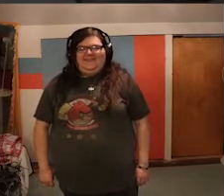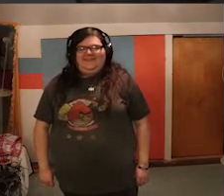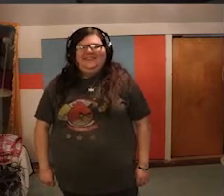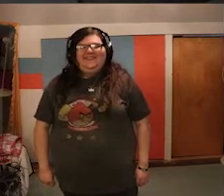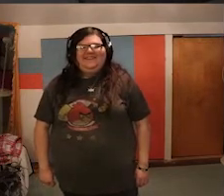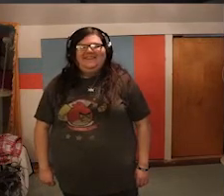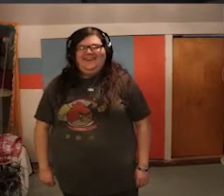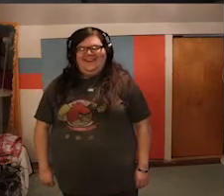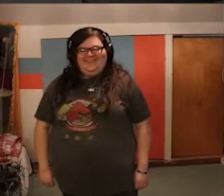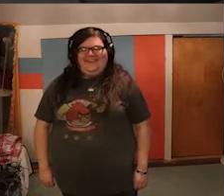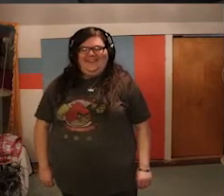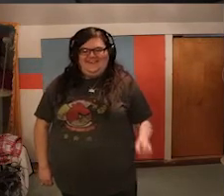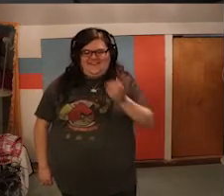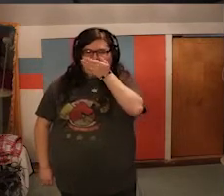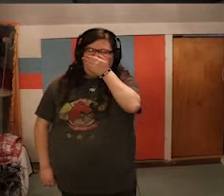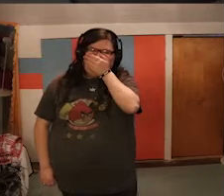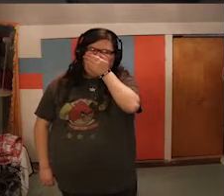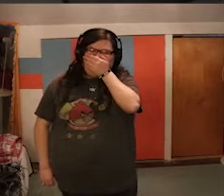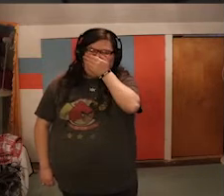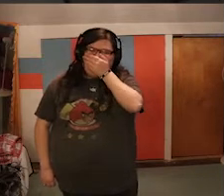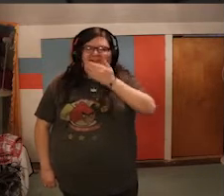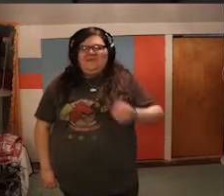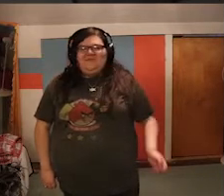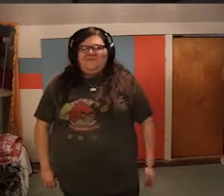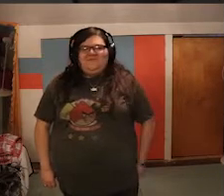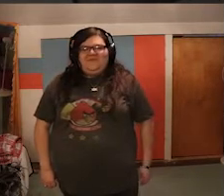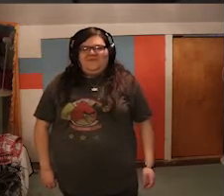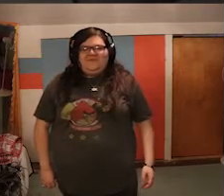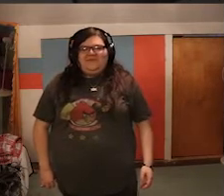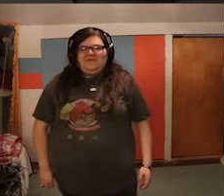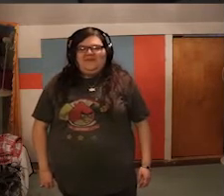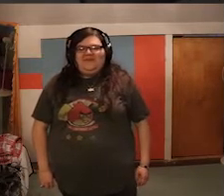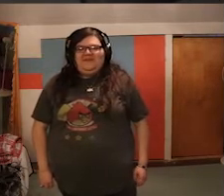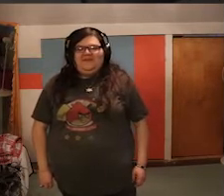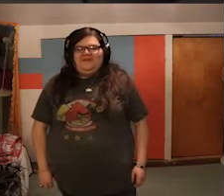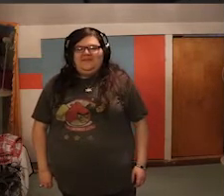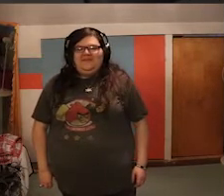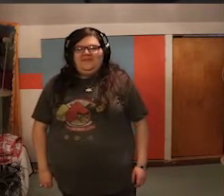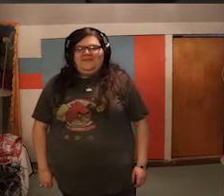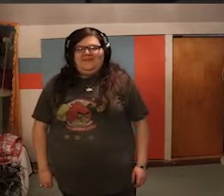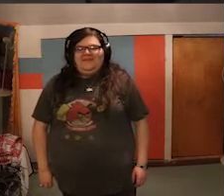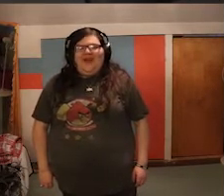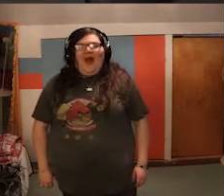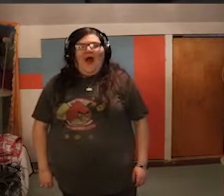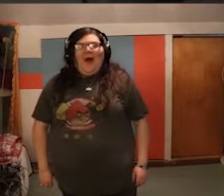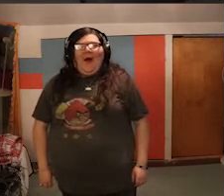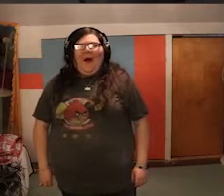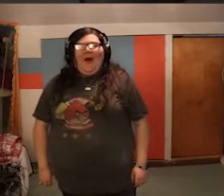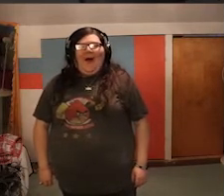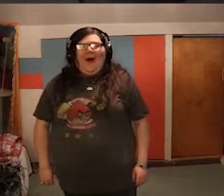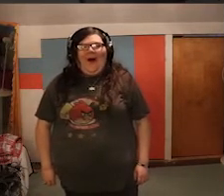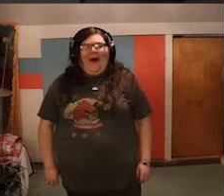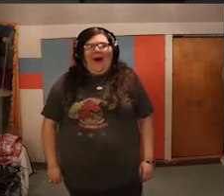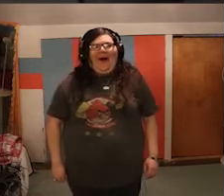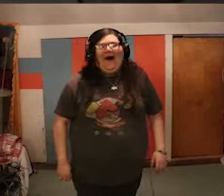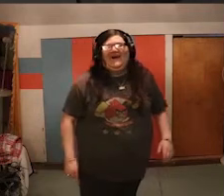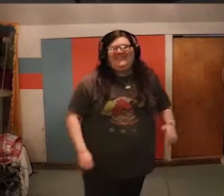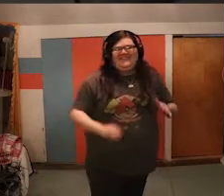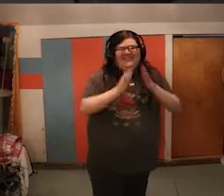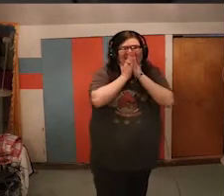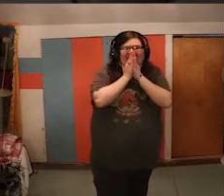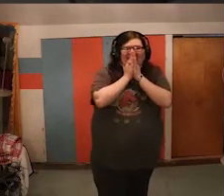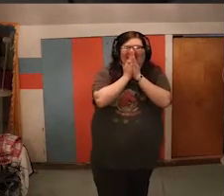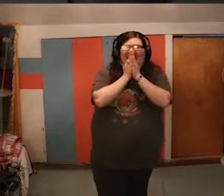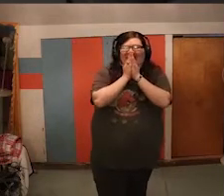video, and oh, no. I completely ran out of more video ideas, I would like you to think of 10 video ideas for me. I'm struggling with ideas!